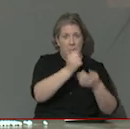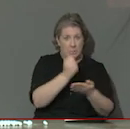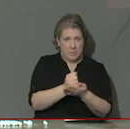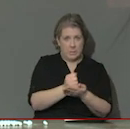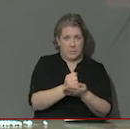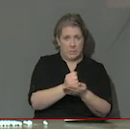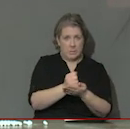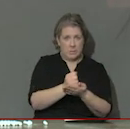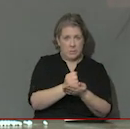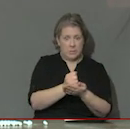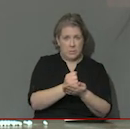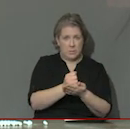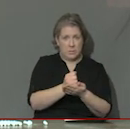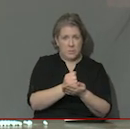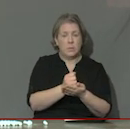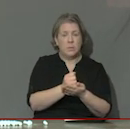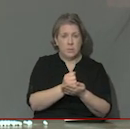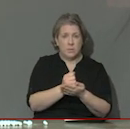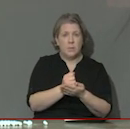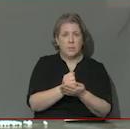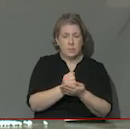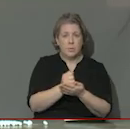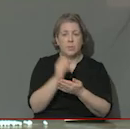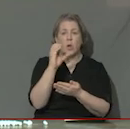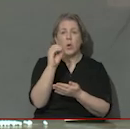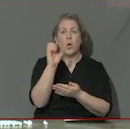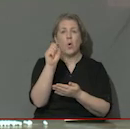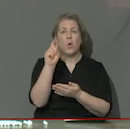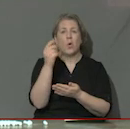say for our cost of sales, we will say